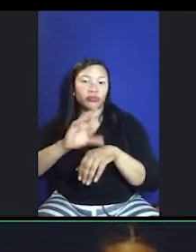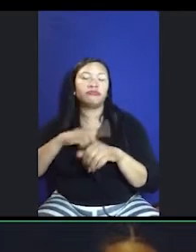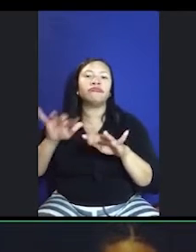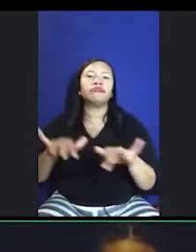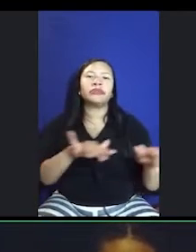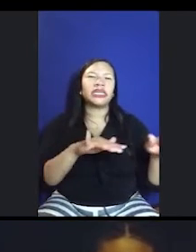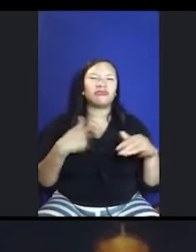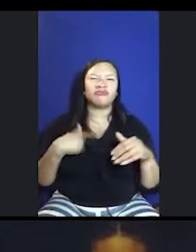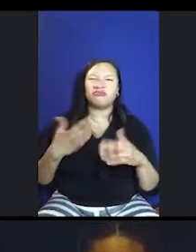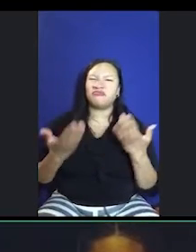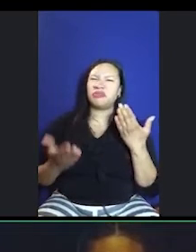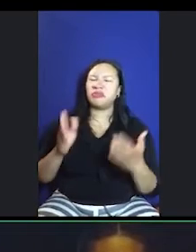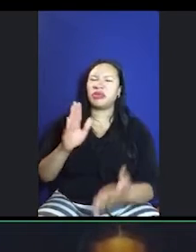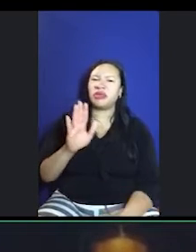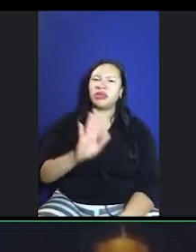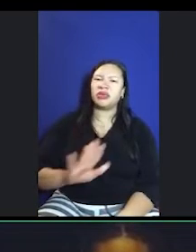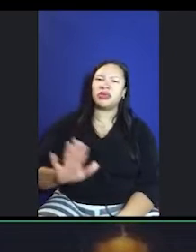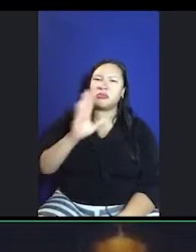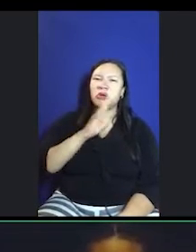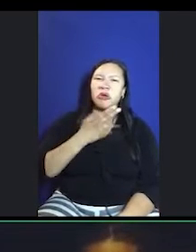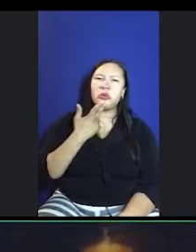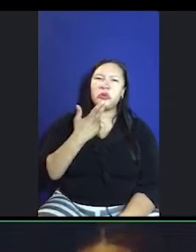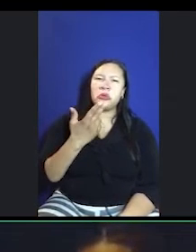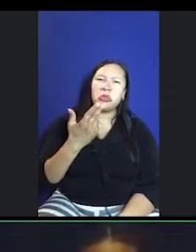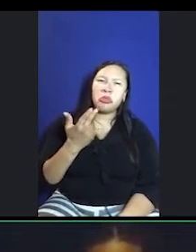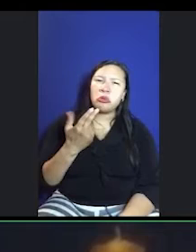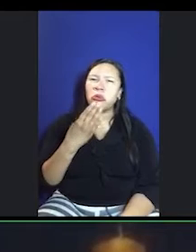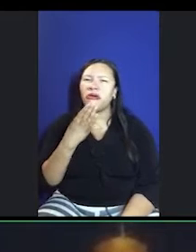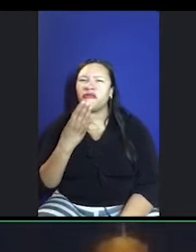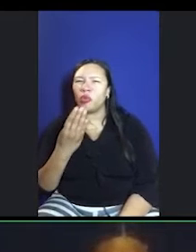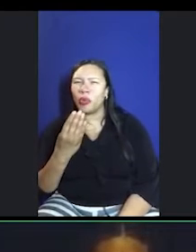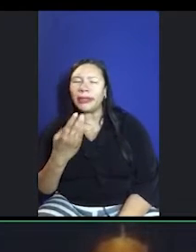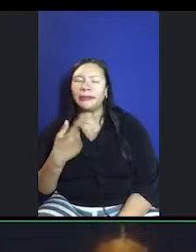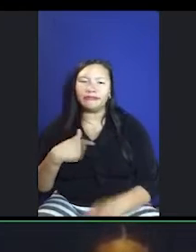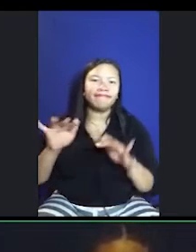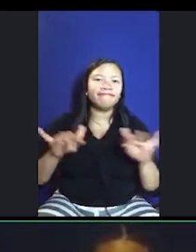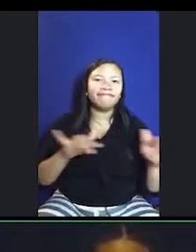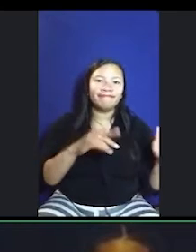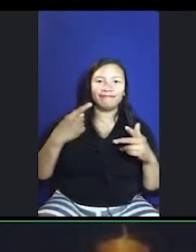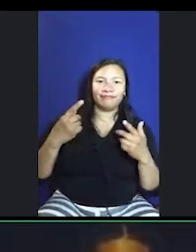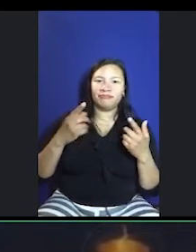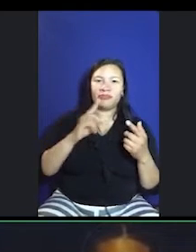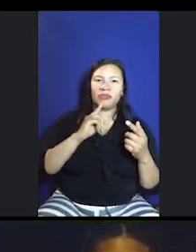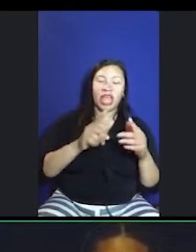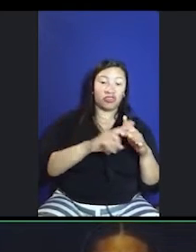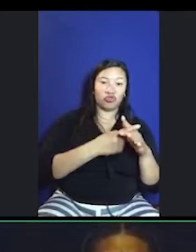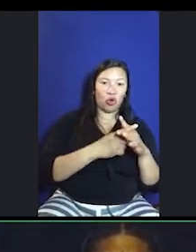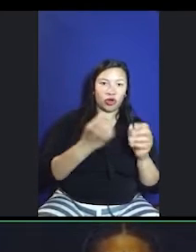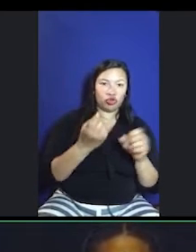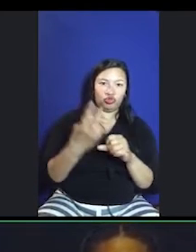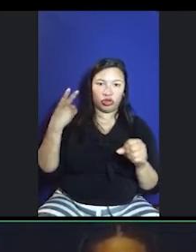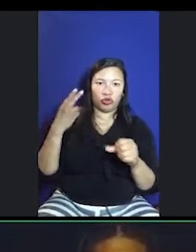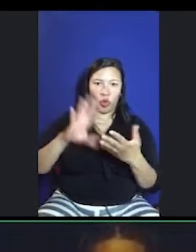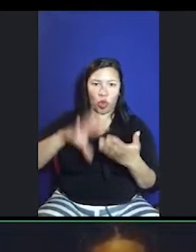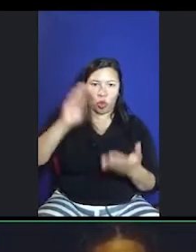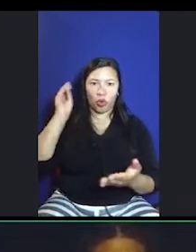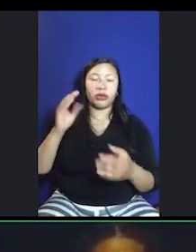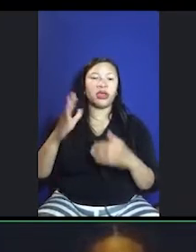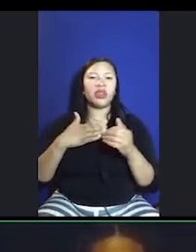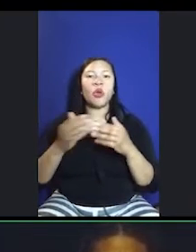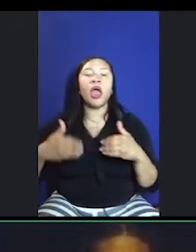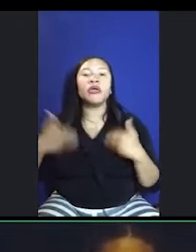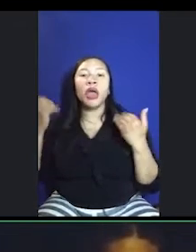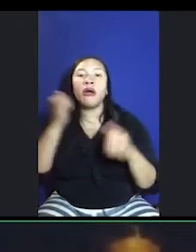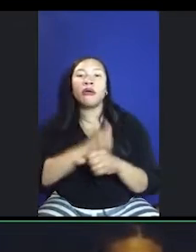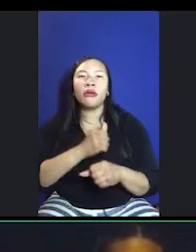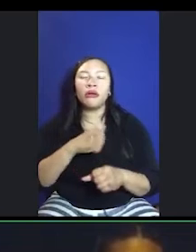was probably 13, 14. So by that time, I'd been learning it for about 2 years. But this young girl, I think she was,